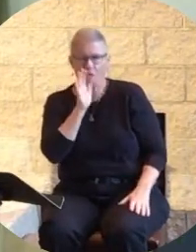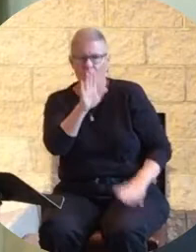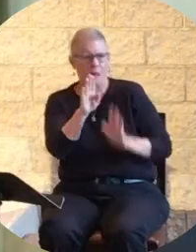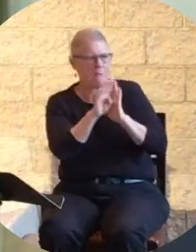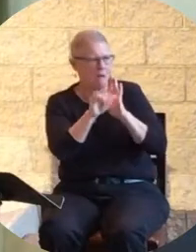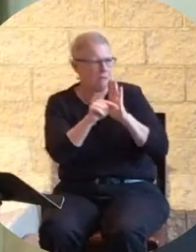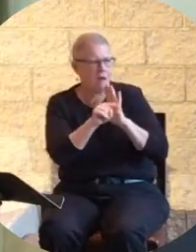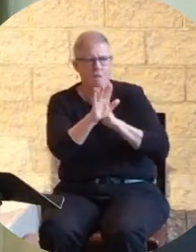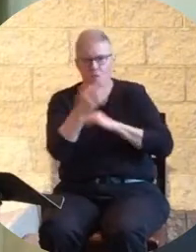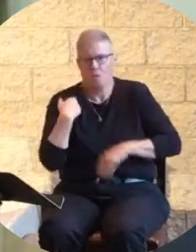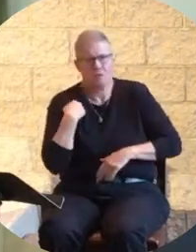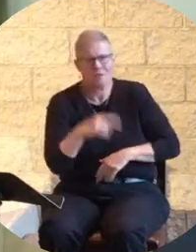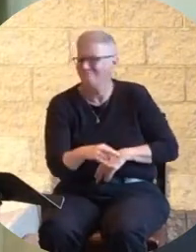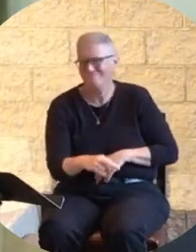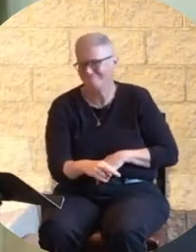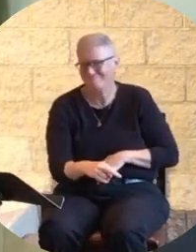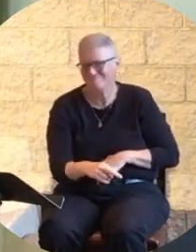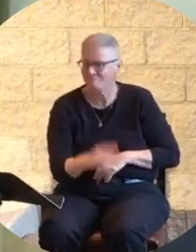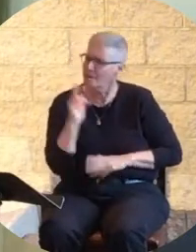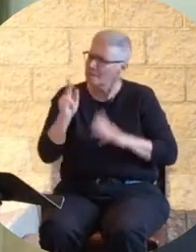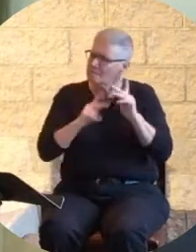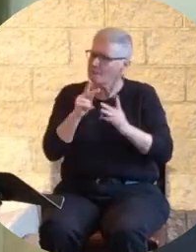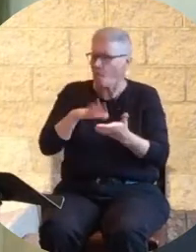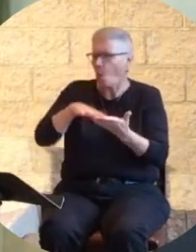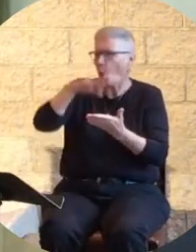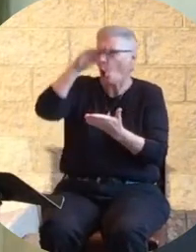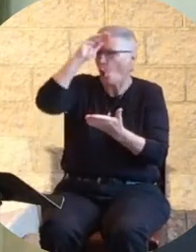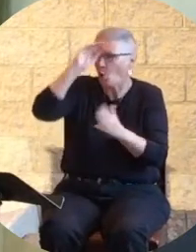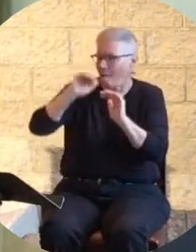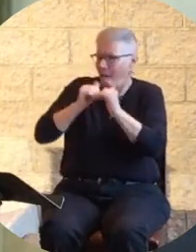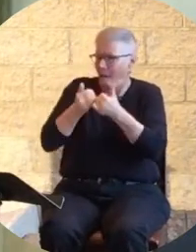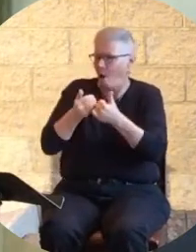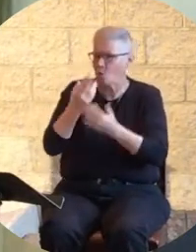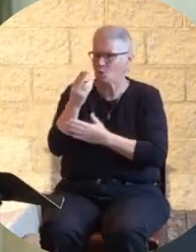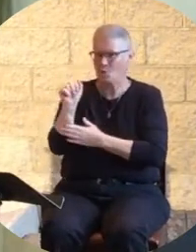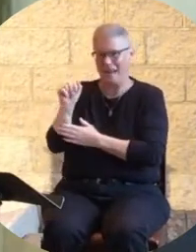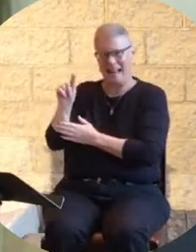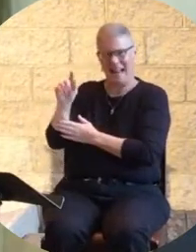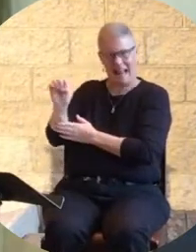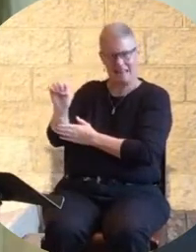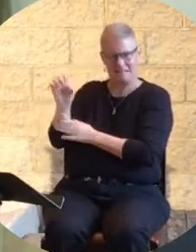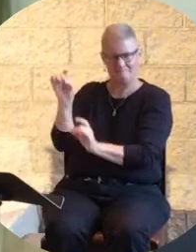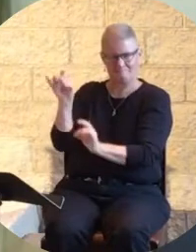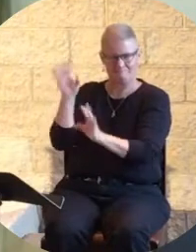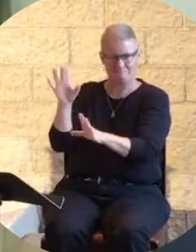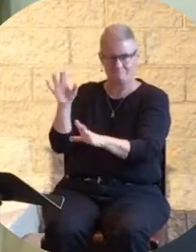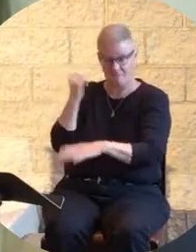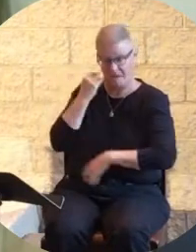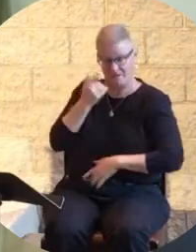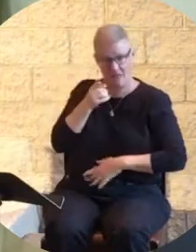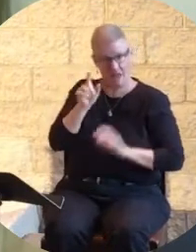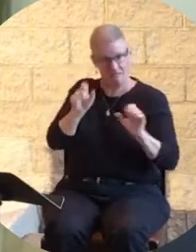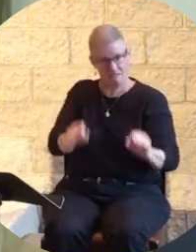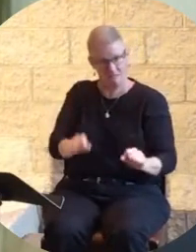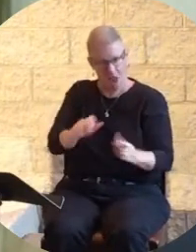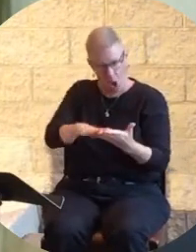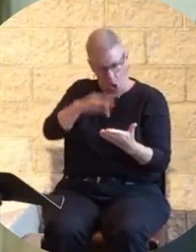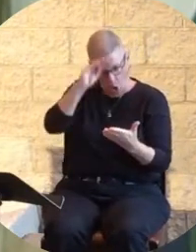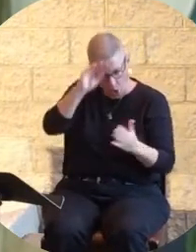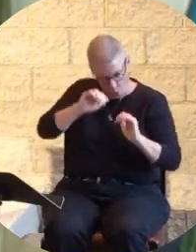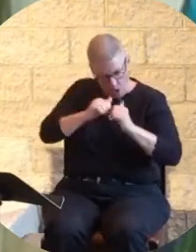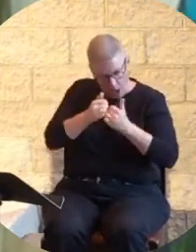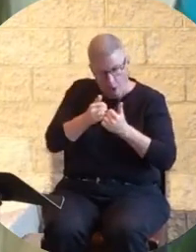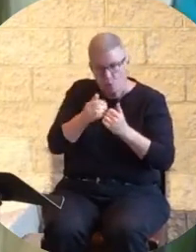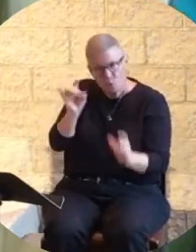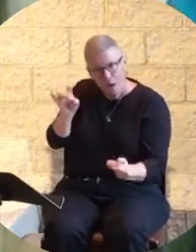religion. People must learn to hate. And if they can learn to hate, they can taught to